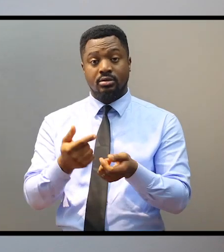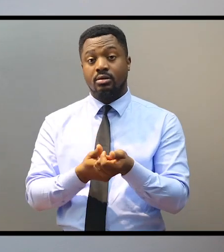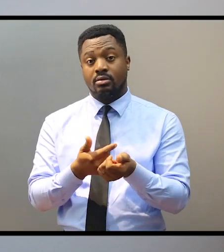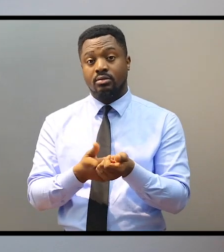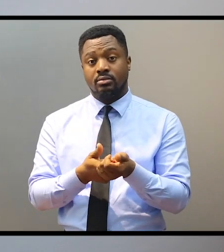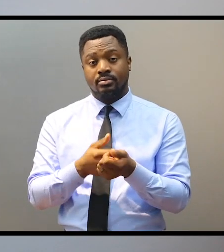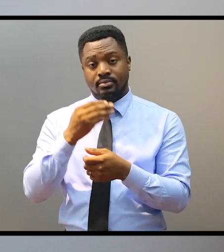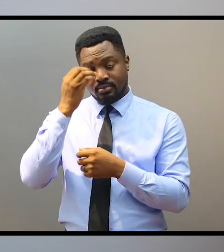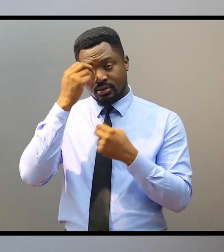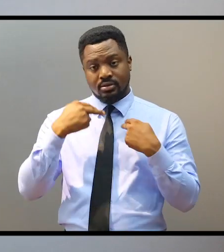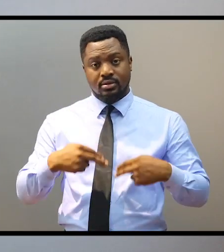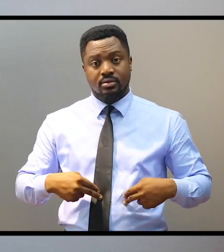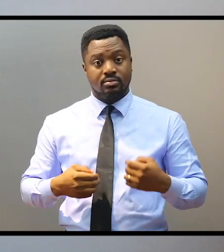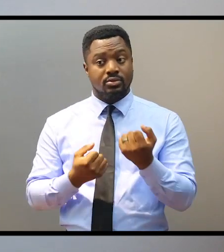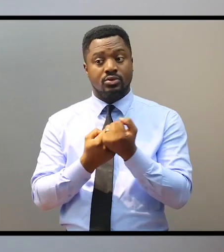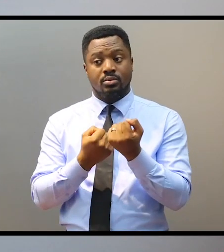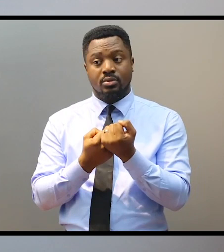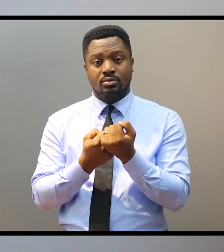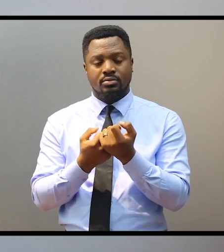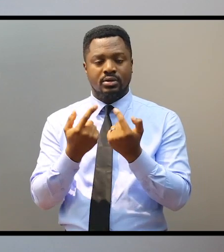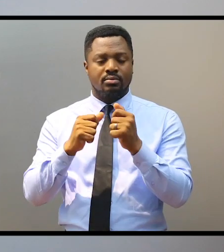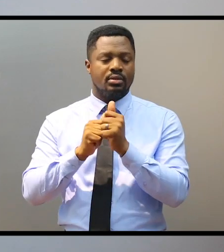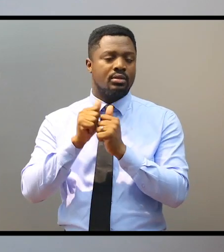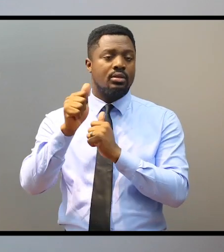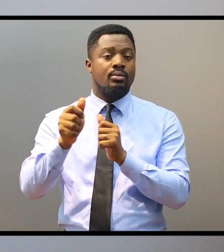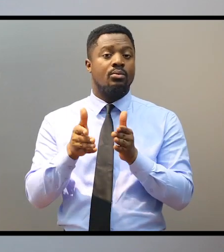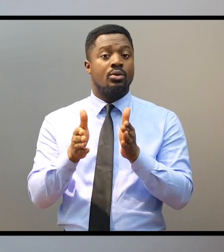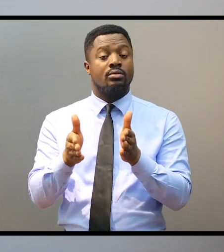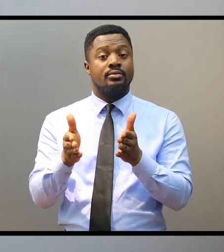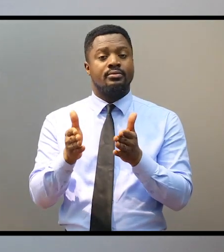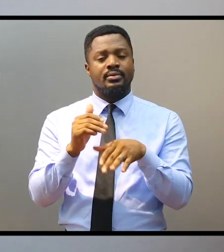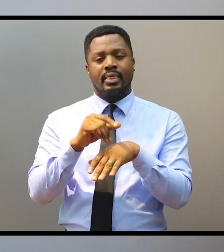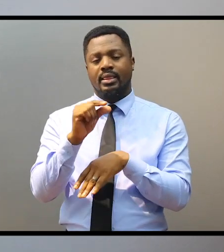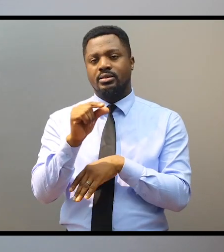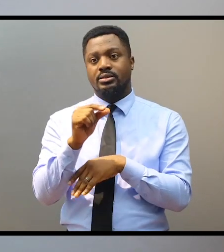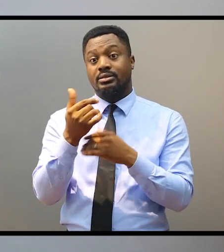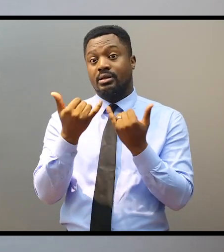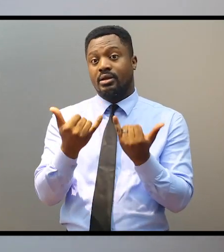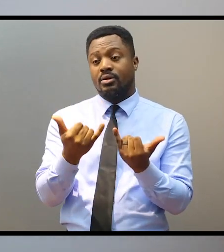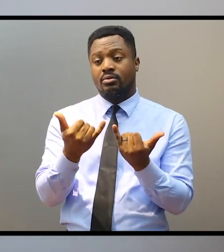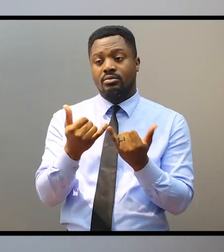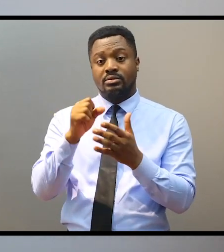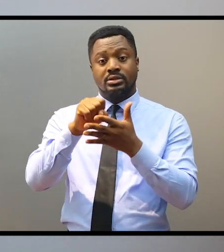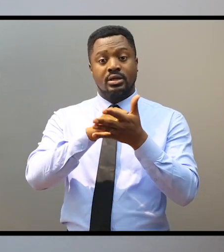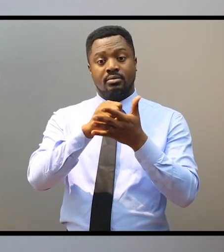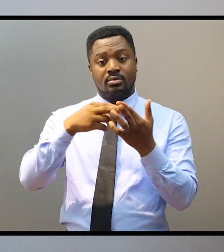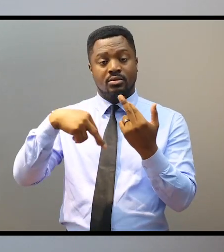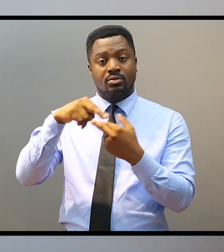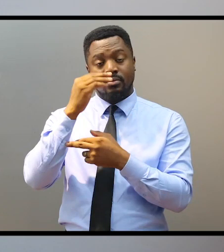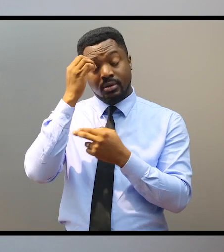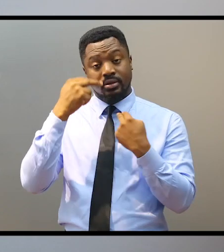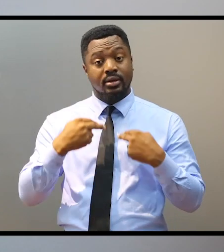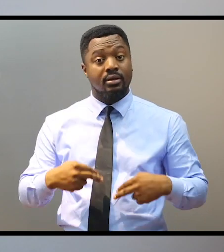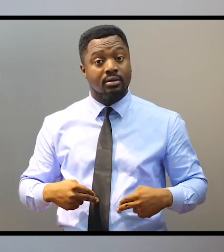In Ghana, mental health intervention has come a long way. At least now, the stigma around